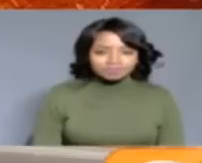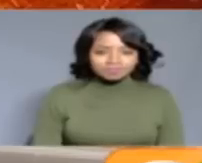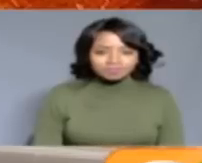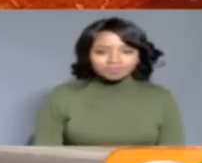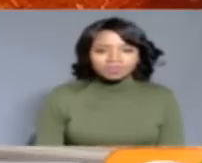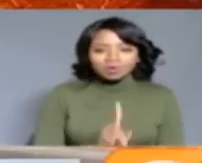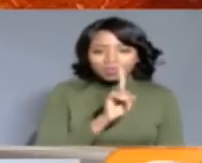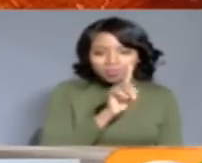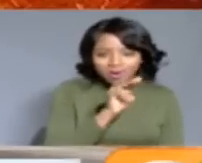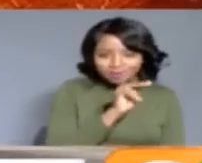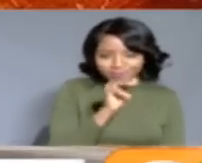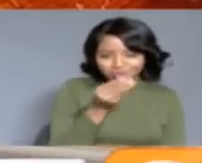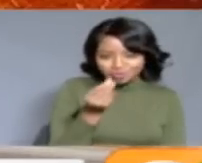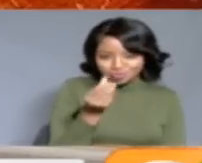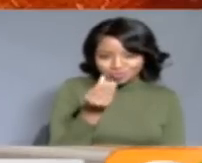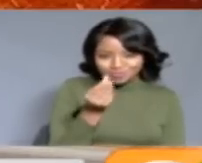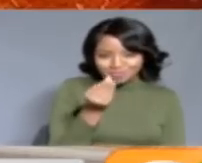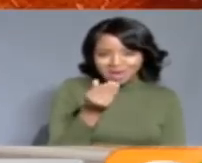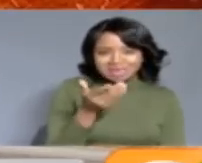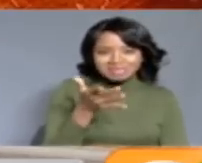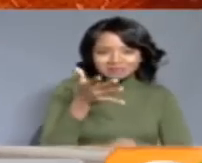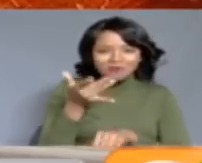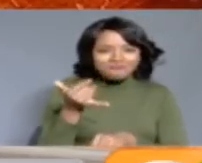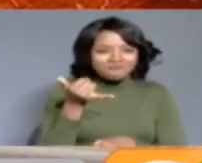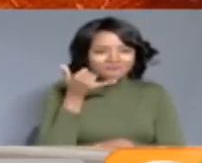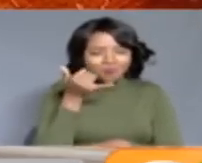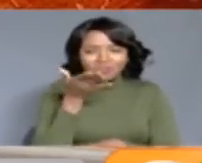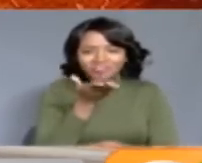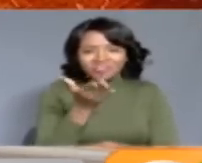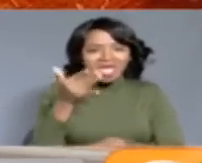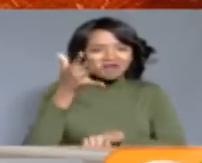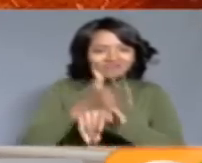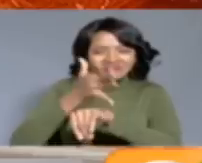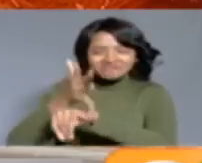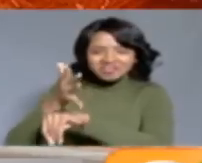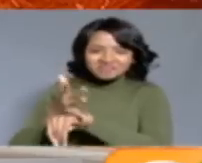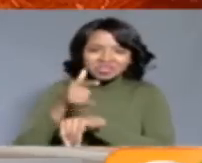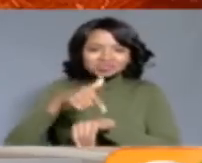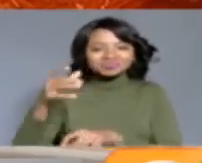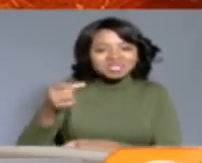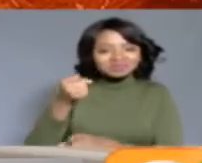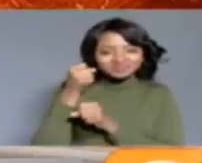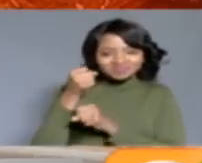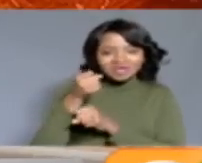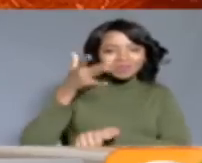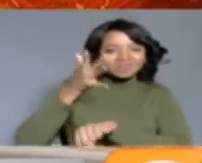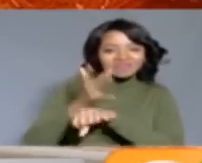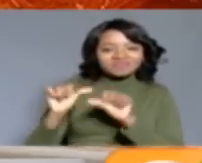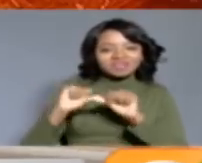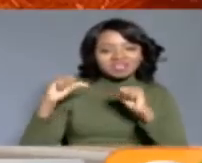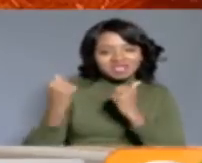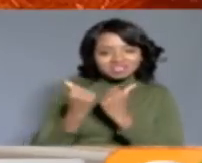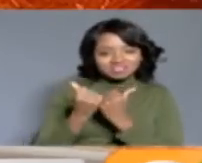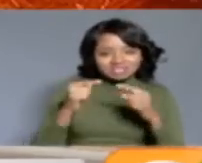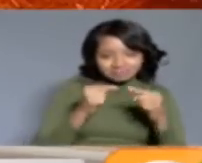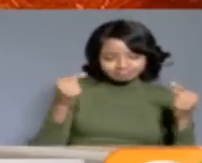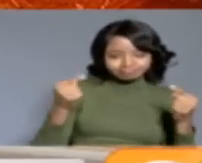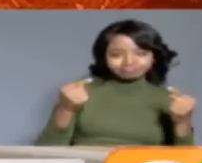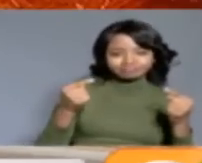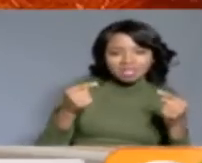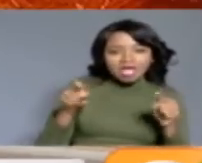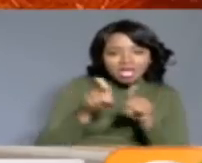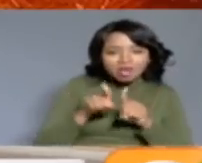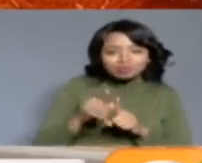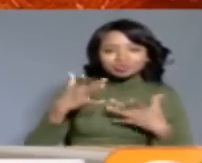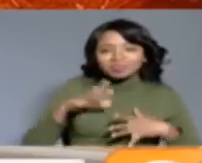1 million shilling worth of counterfeit mobile devices was seized today by the Anti-Counterfeit Agency in Nairobi. The raid targeting small-scale retailers along